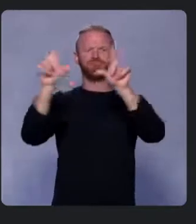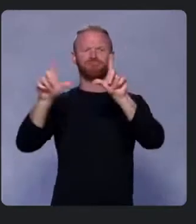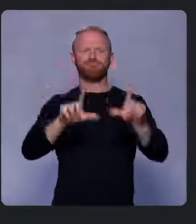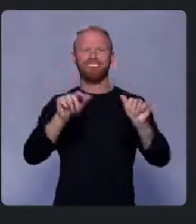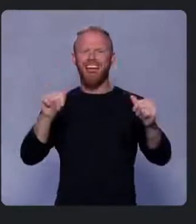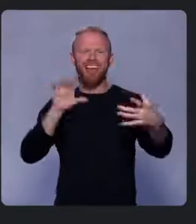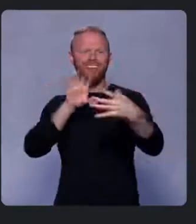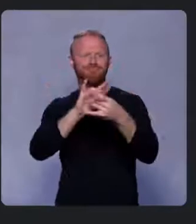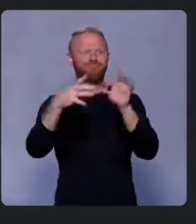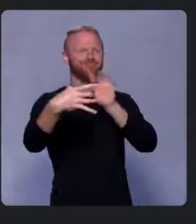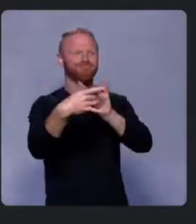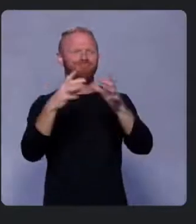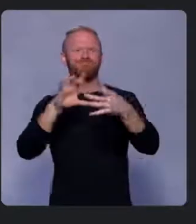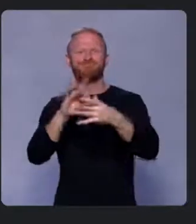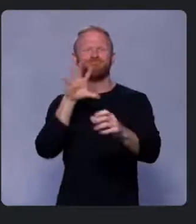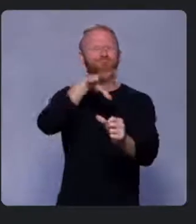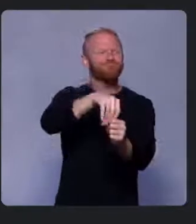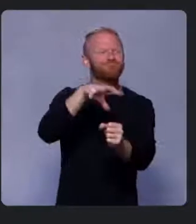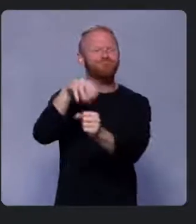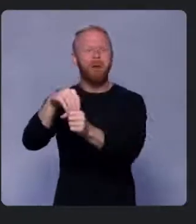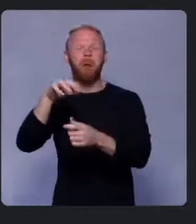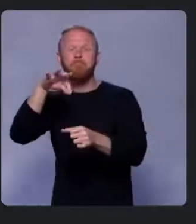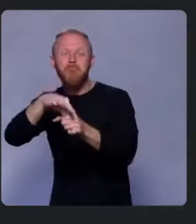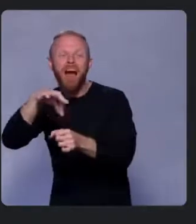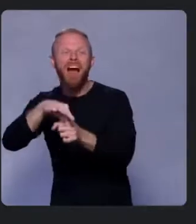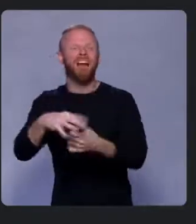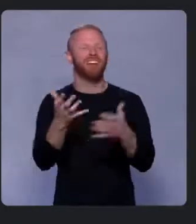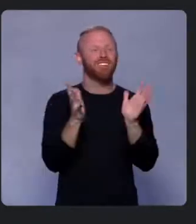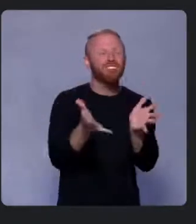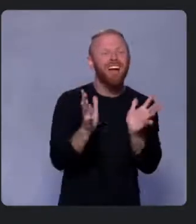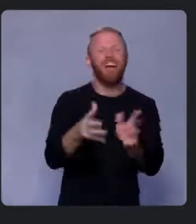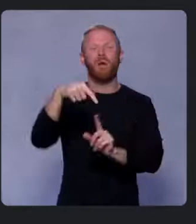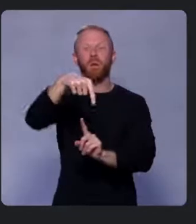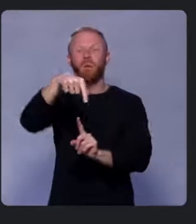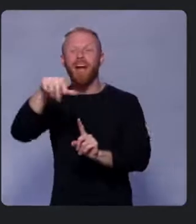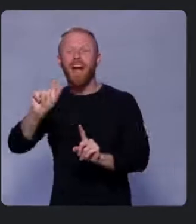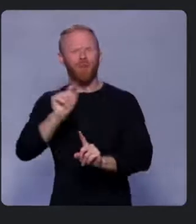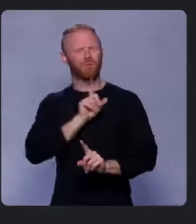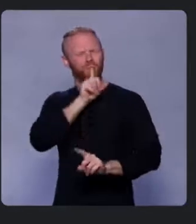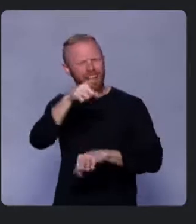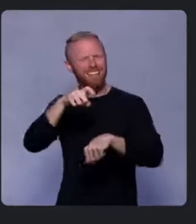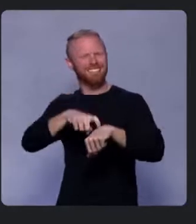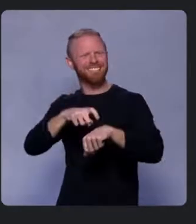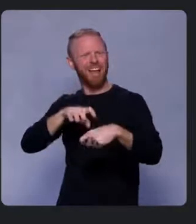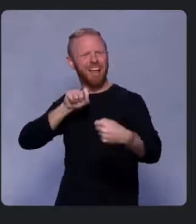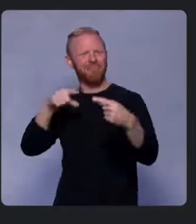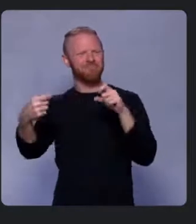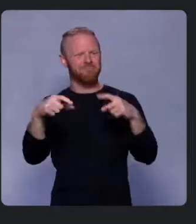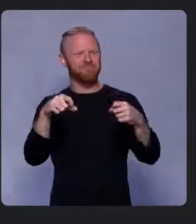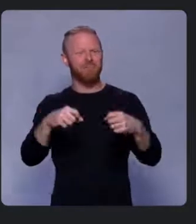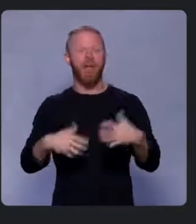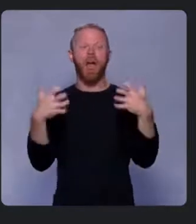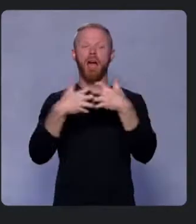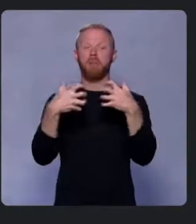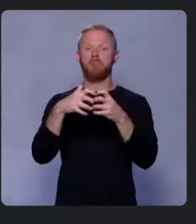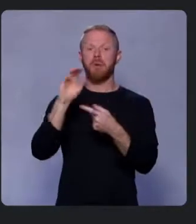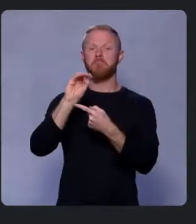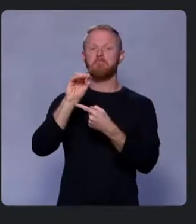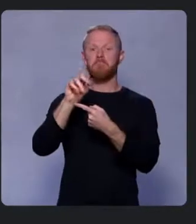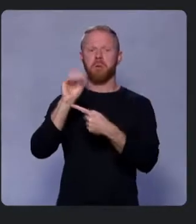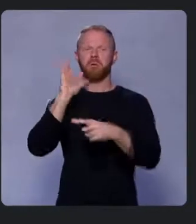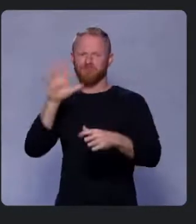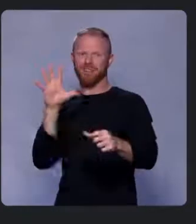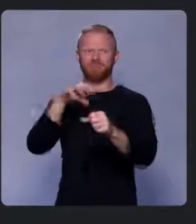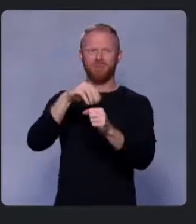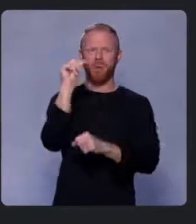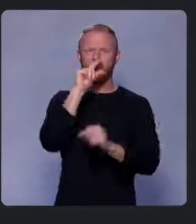can participate in polls, chat, and Q&A in real time. Companion Mode is coming to Google Meet later this year.